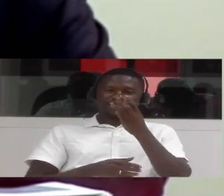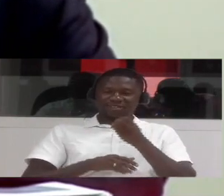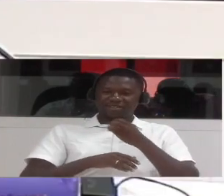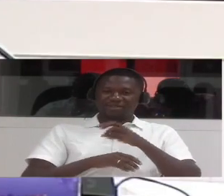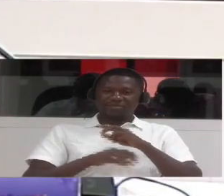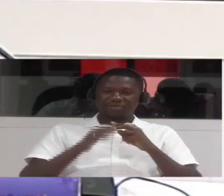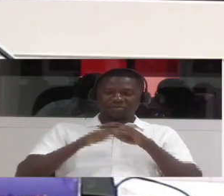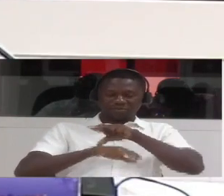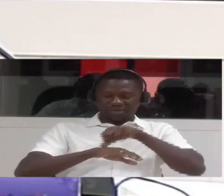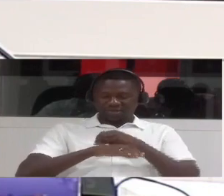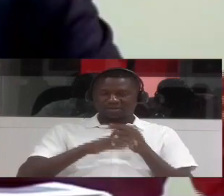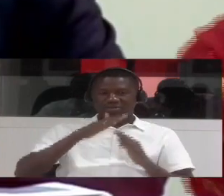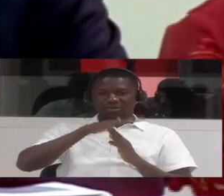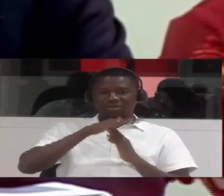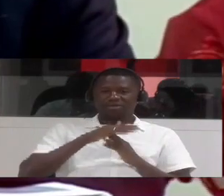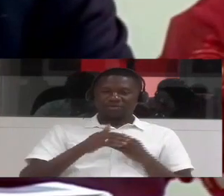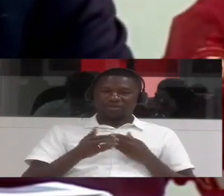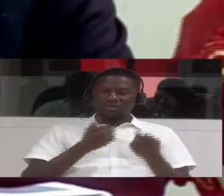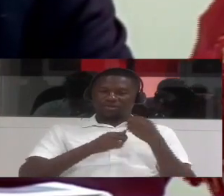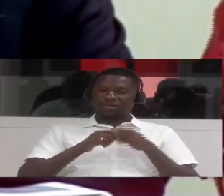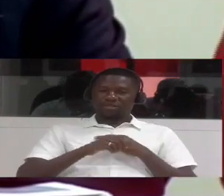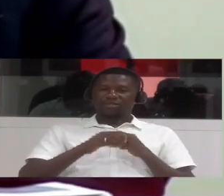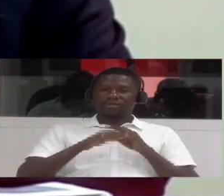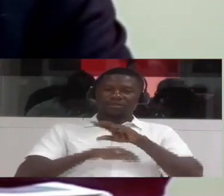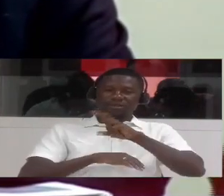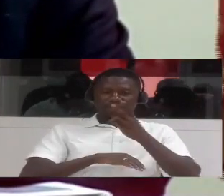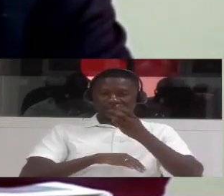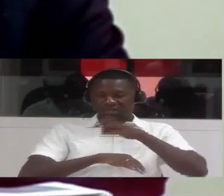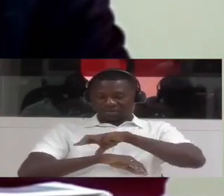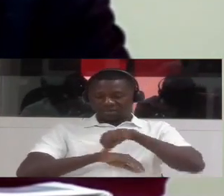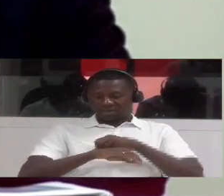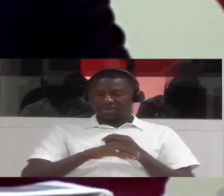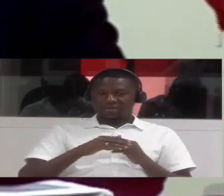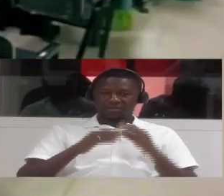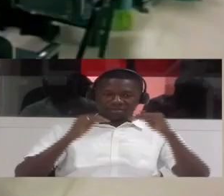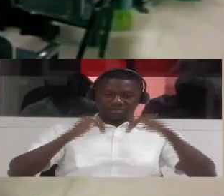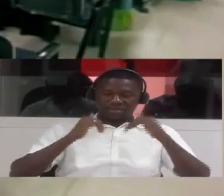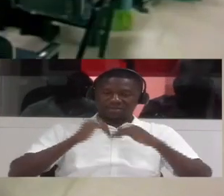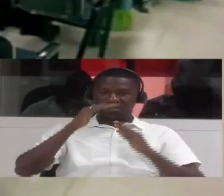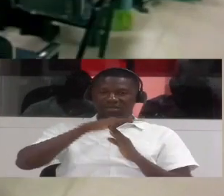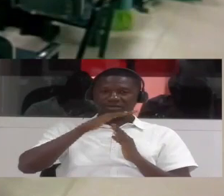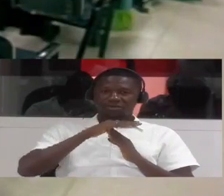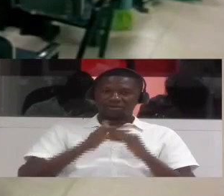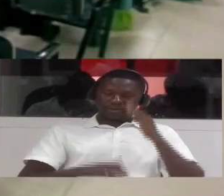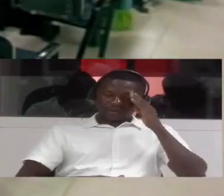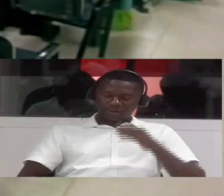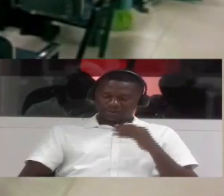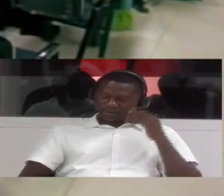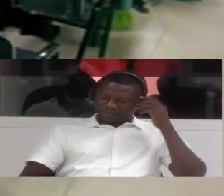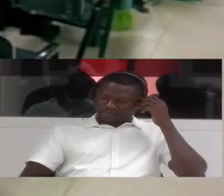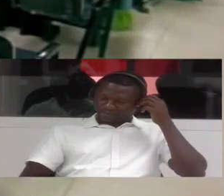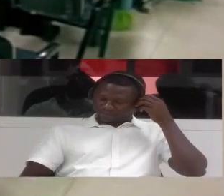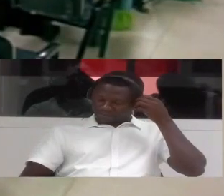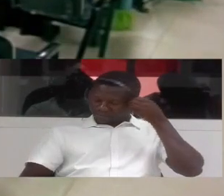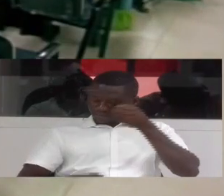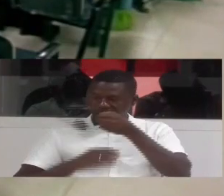we will resume in 30 minutes. Meeting is adjourned.